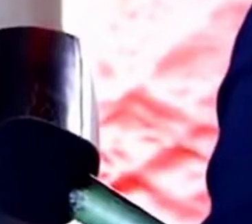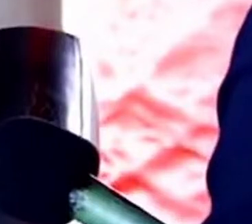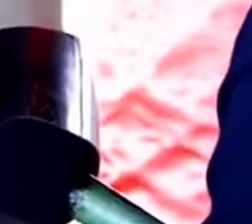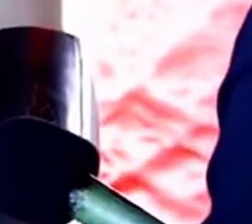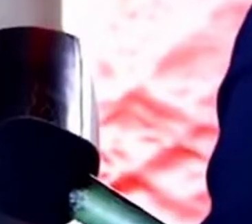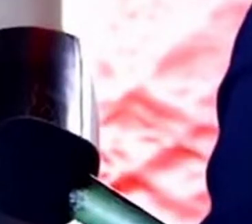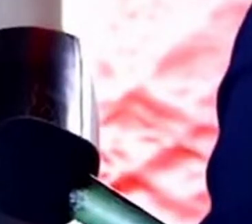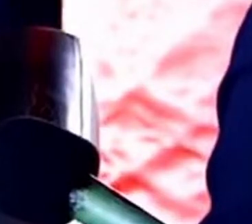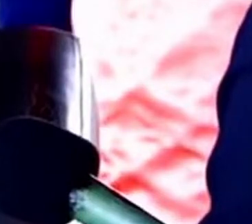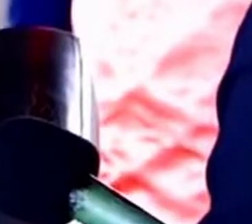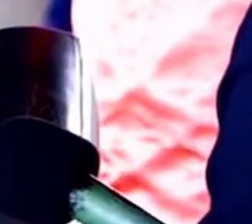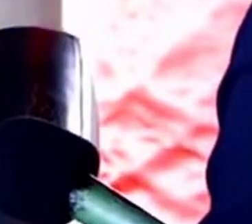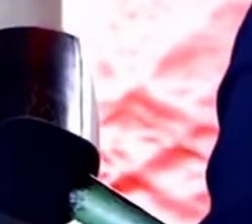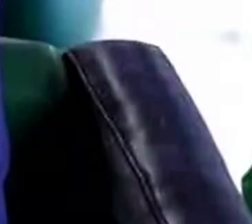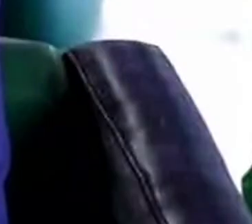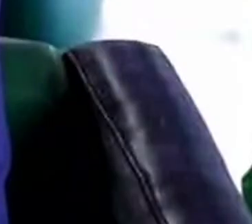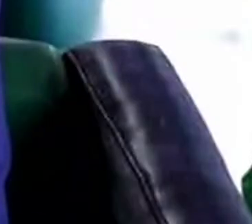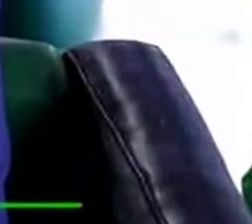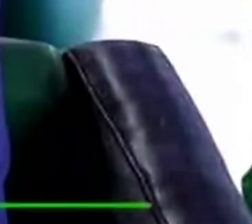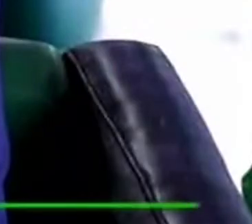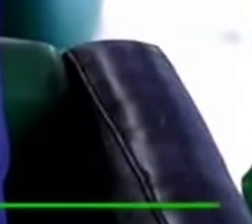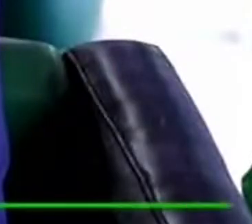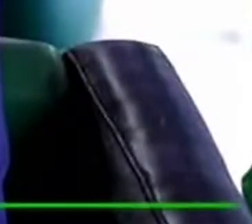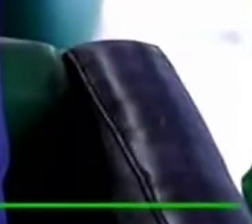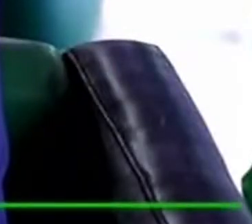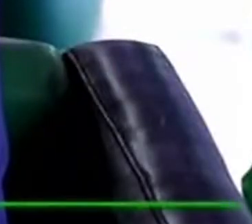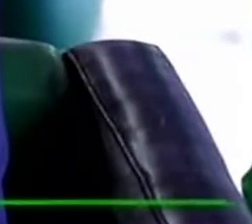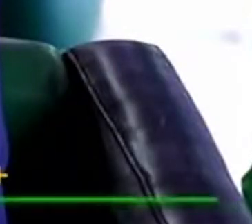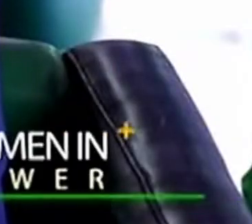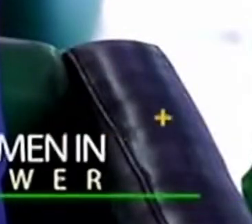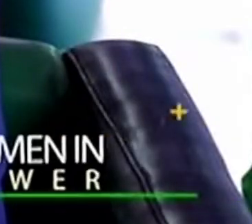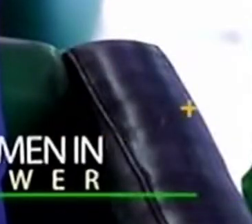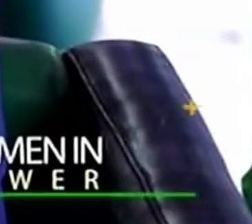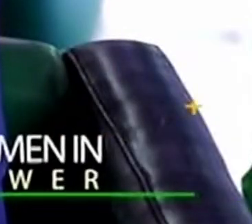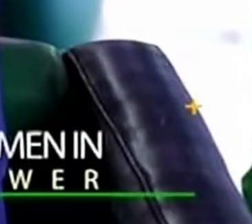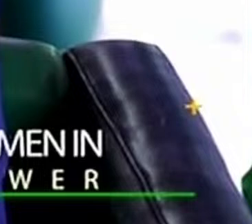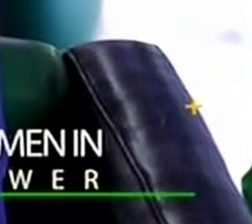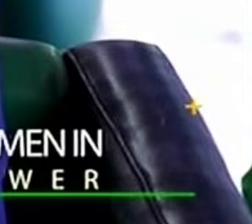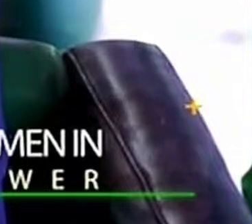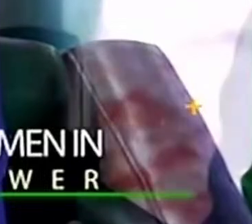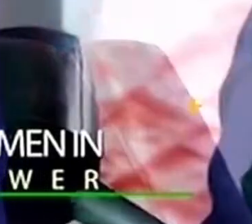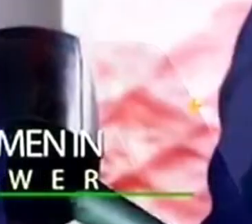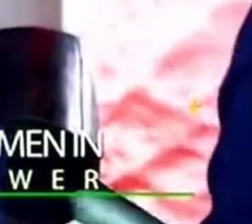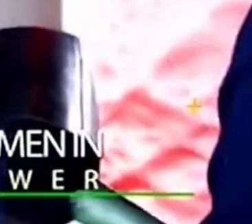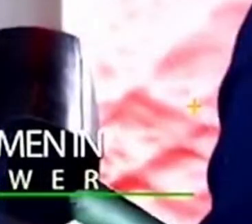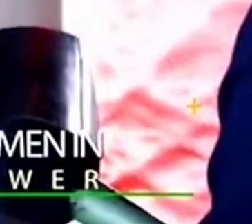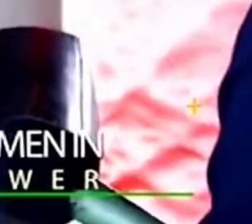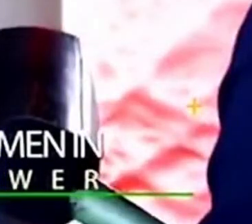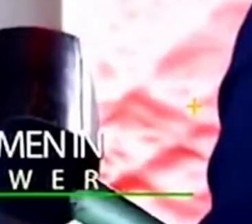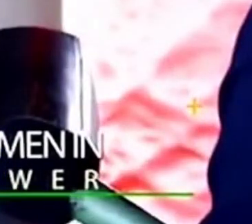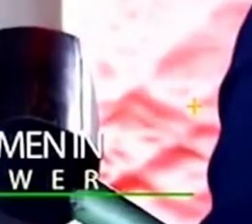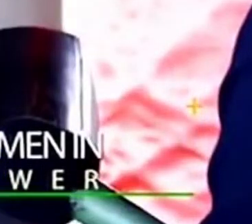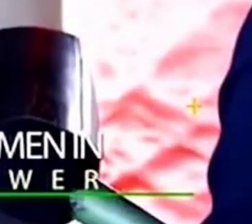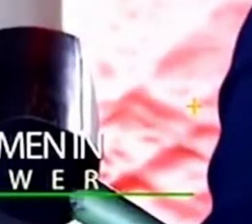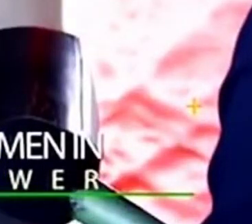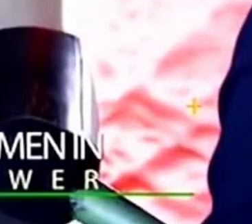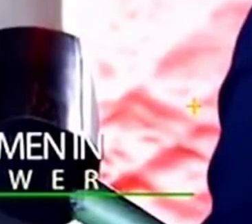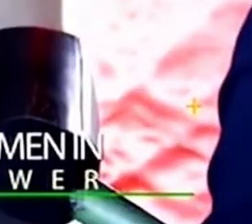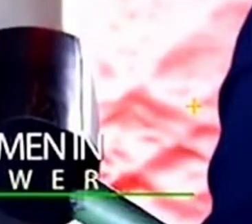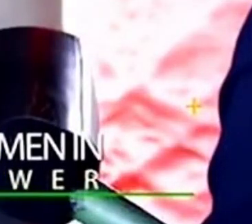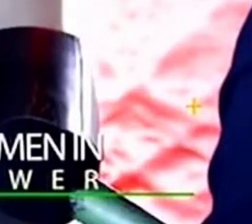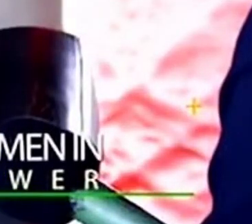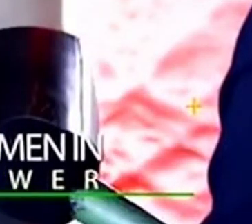it was not easy because at that time, I think the directors, my superiors, the matrons really wanted me to continue with my